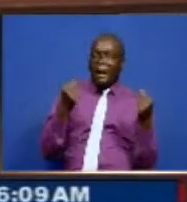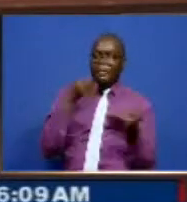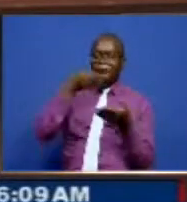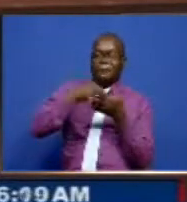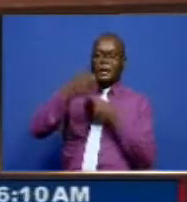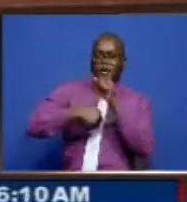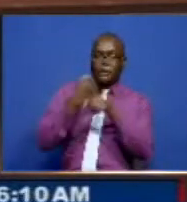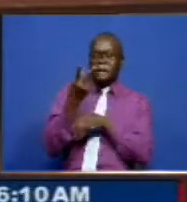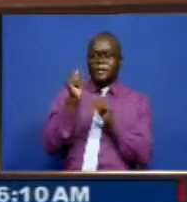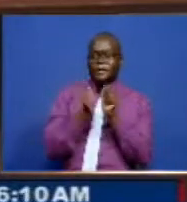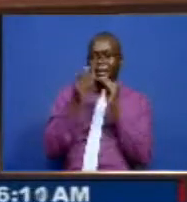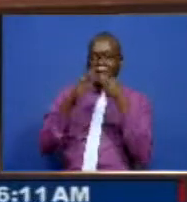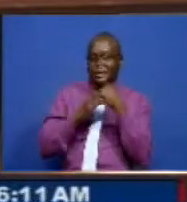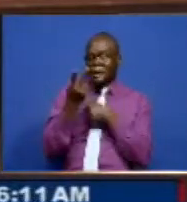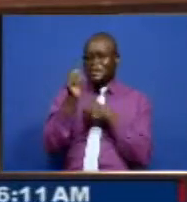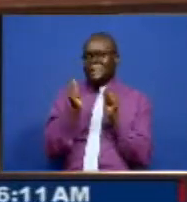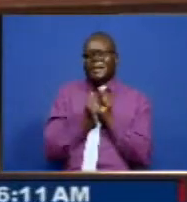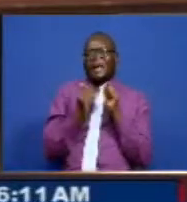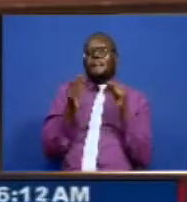years 2018-2019,